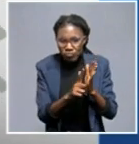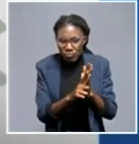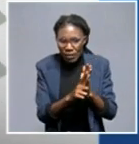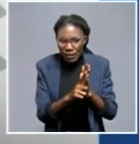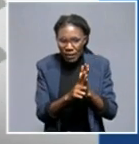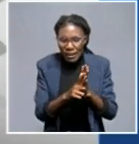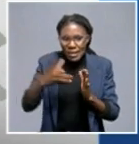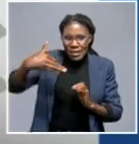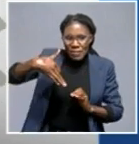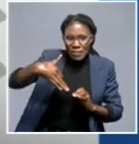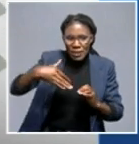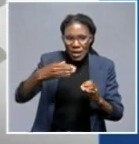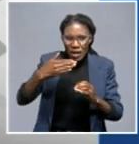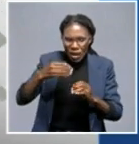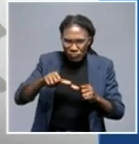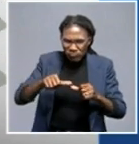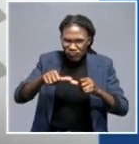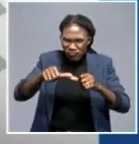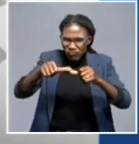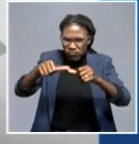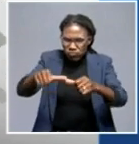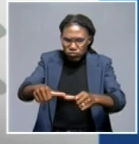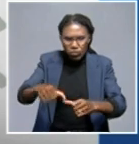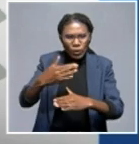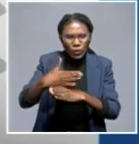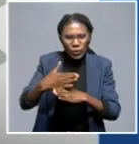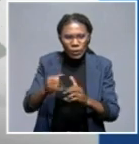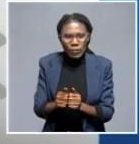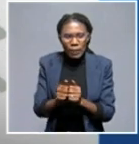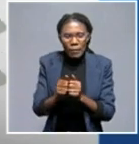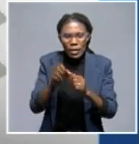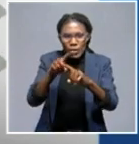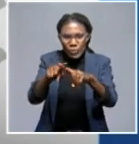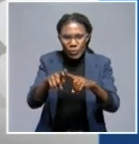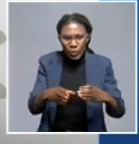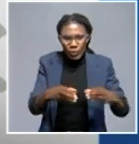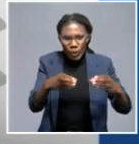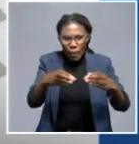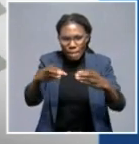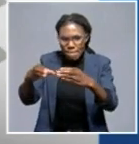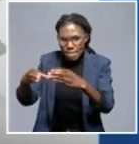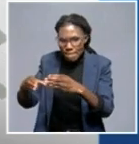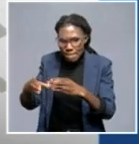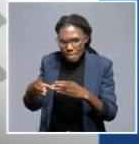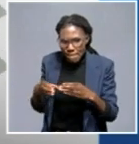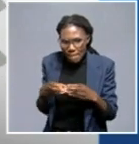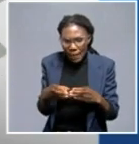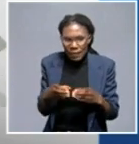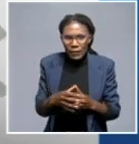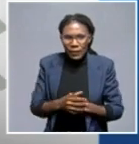pursue cooperation in various sectors where such does not exist.